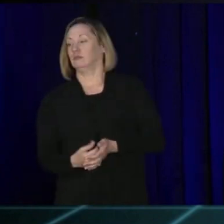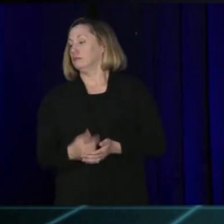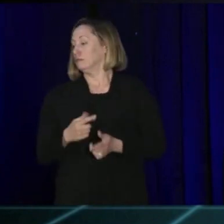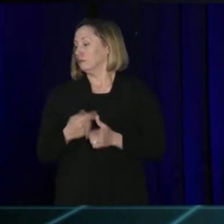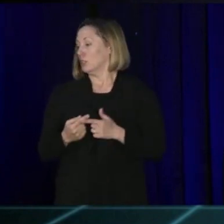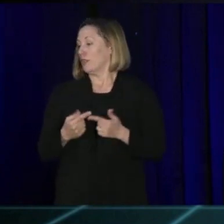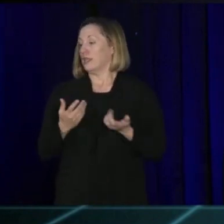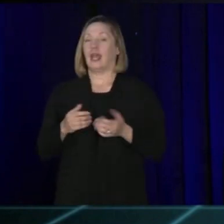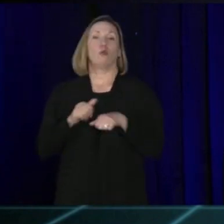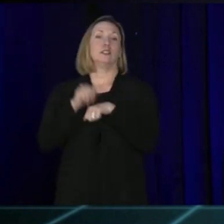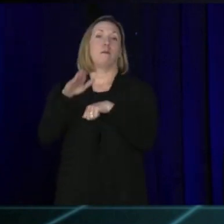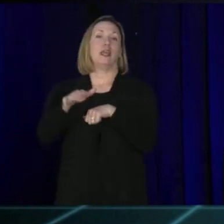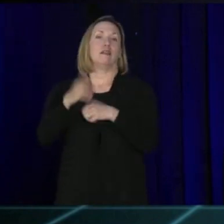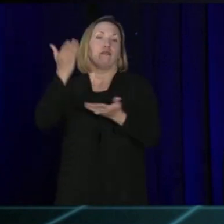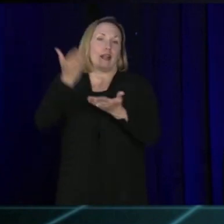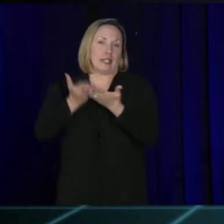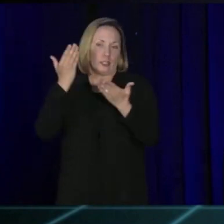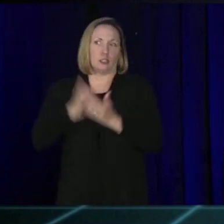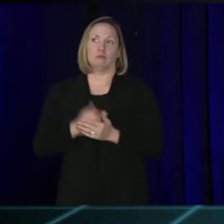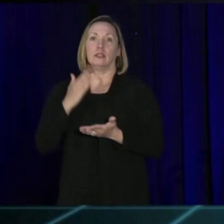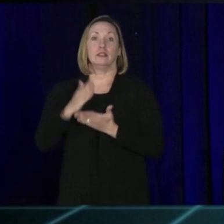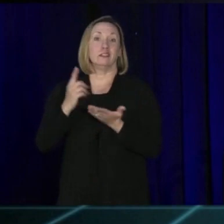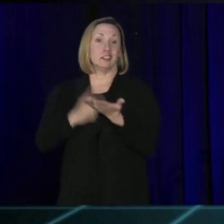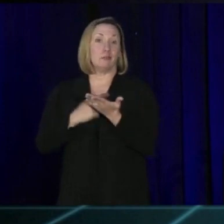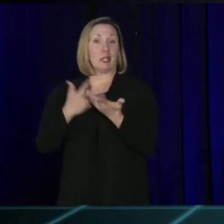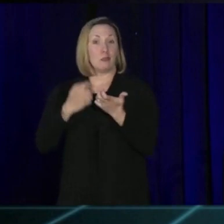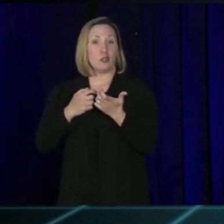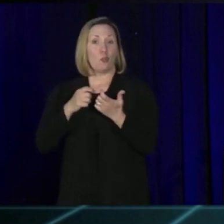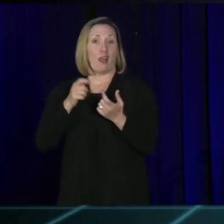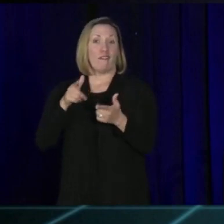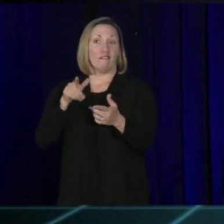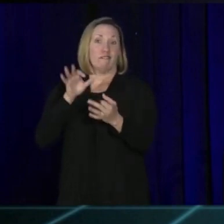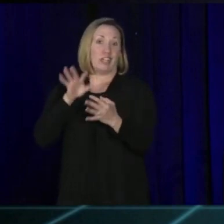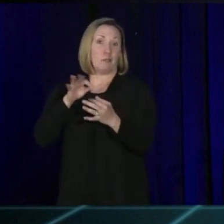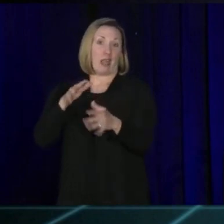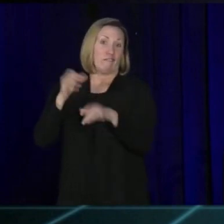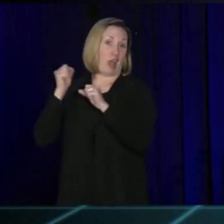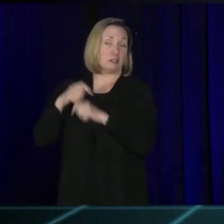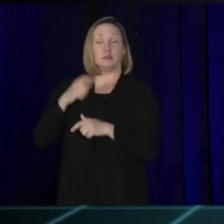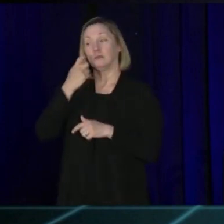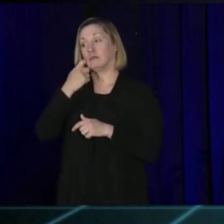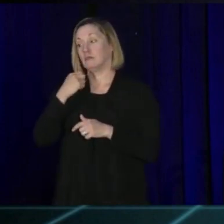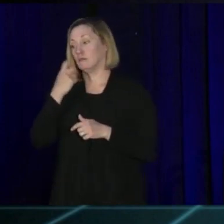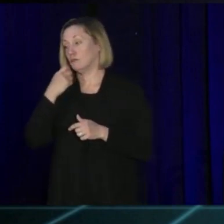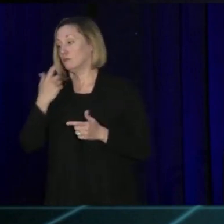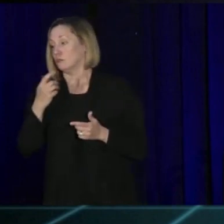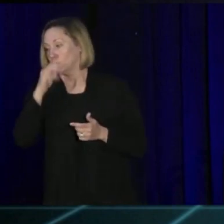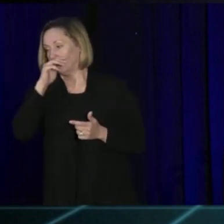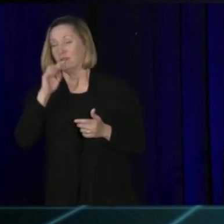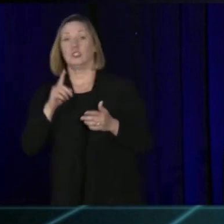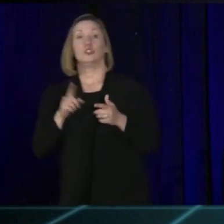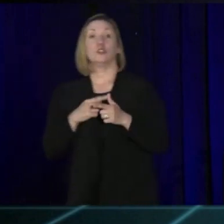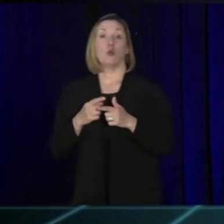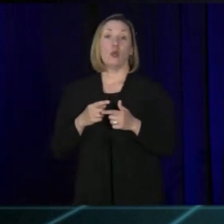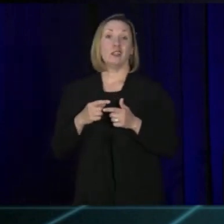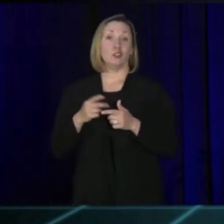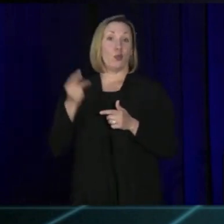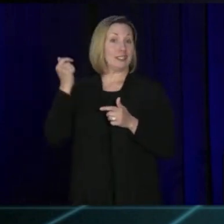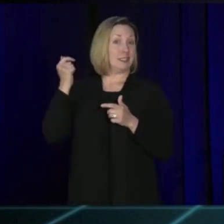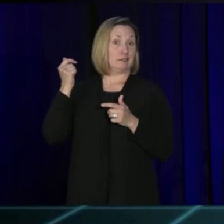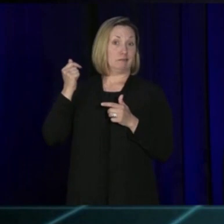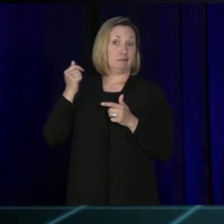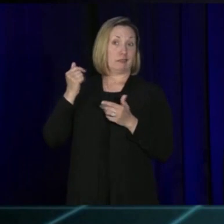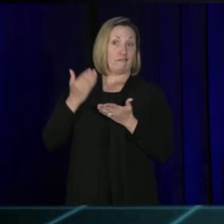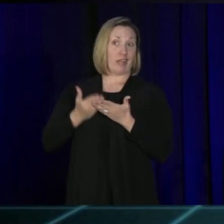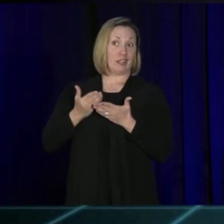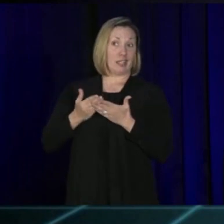But in some cases, we want to provide faster feedback to the users. So let's talk how we can implement instant validation as well. For example,